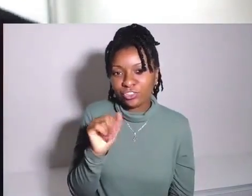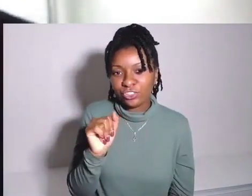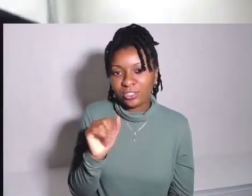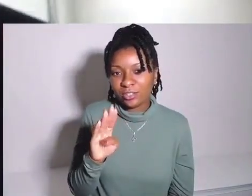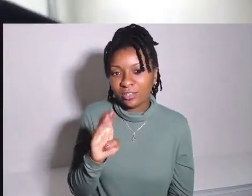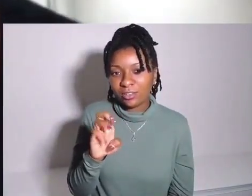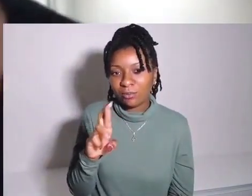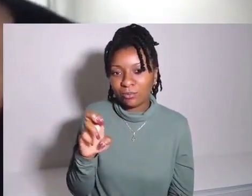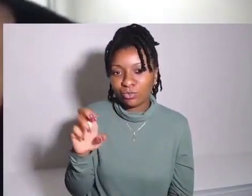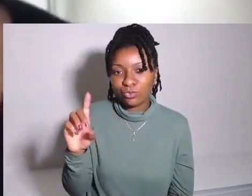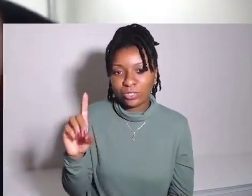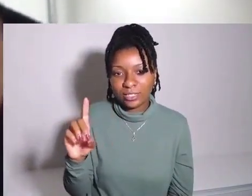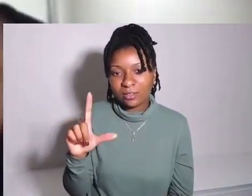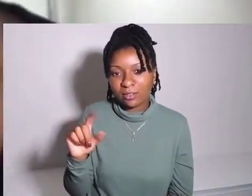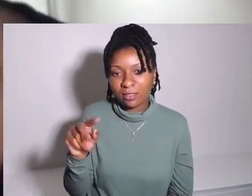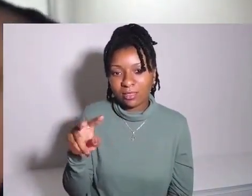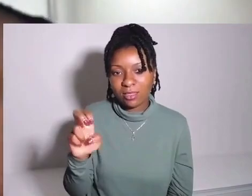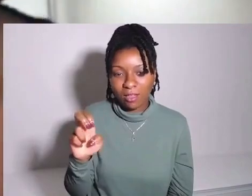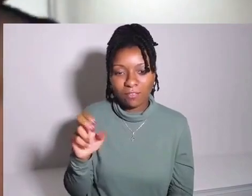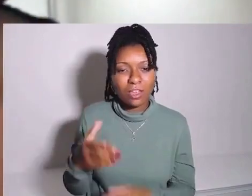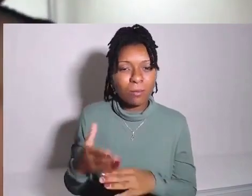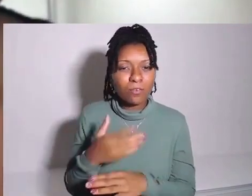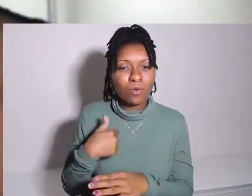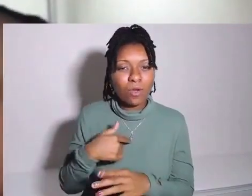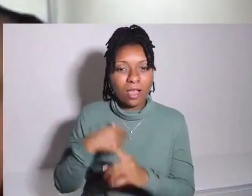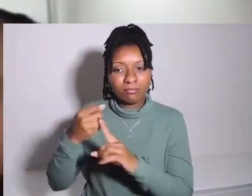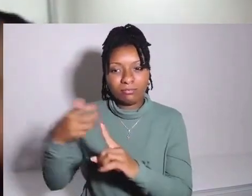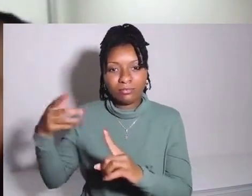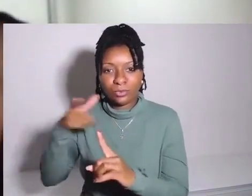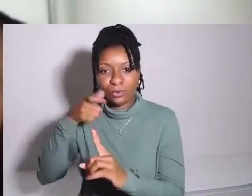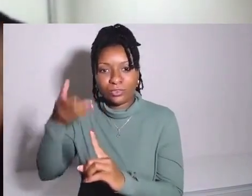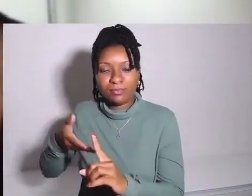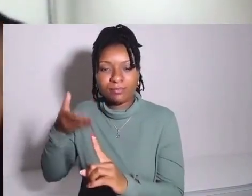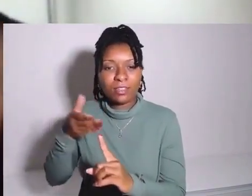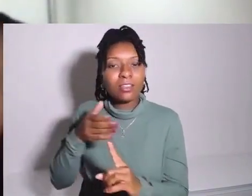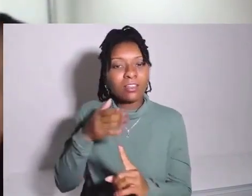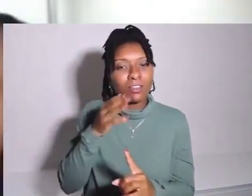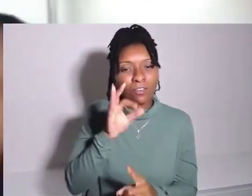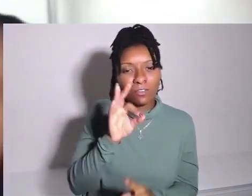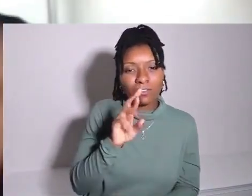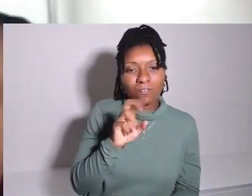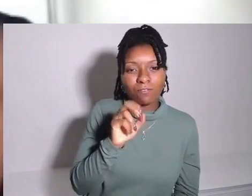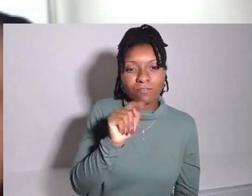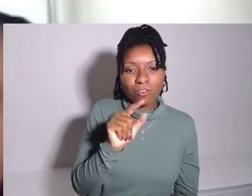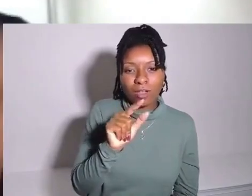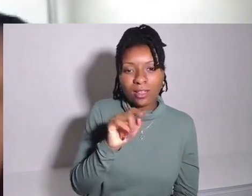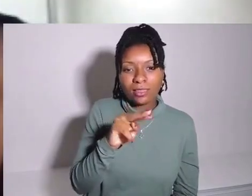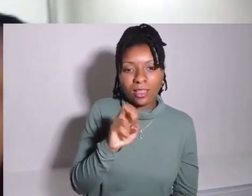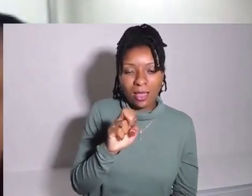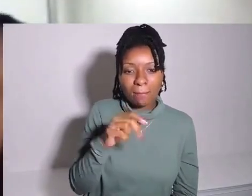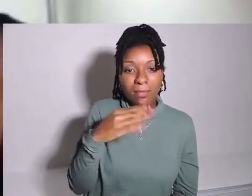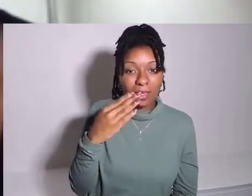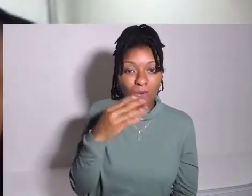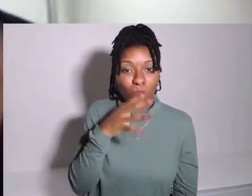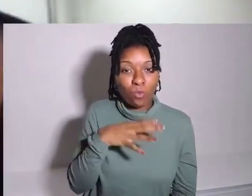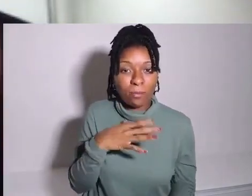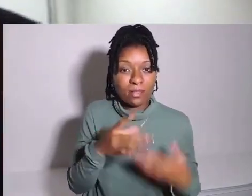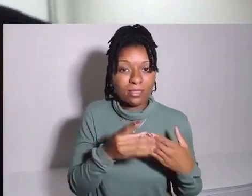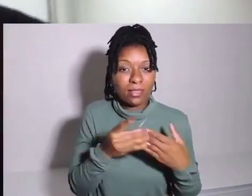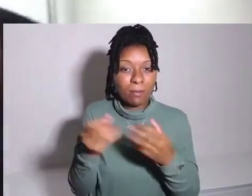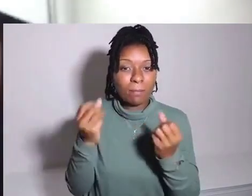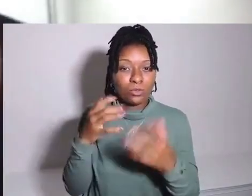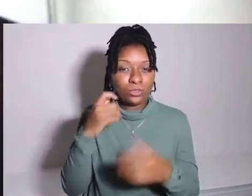Gina, before I get into Gina, I'd like to tell you a little bit more about the Frontline. The Frontline is a Black woman-led multiracial alliance of the Working